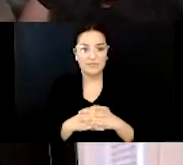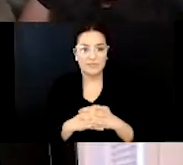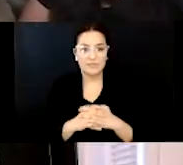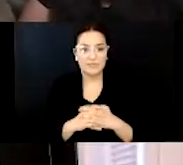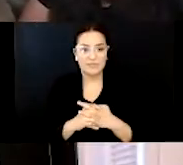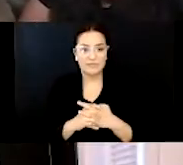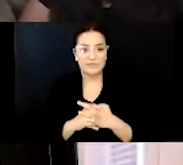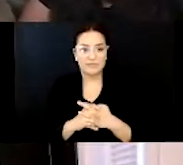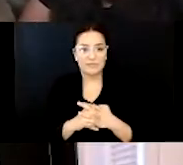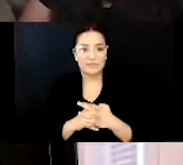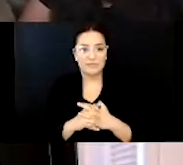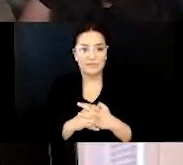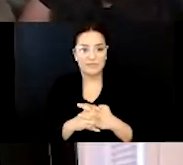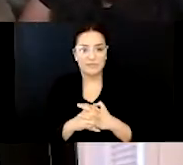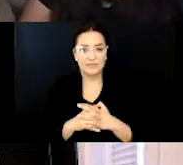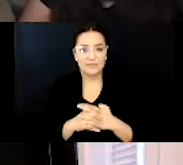Share my sound only.